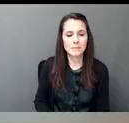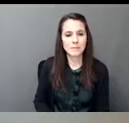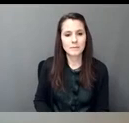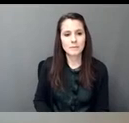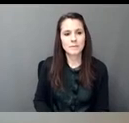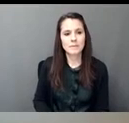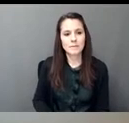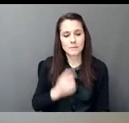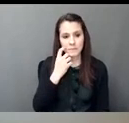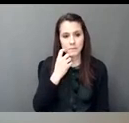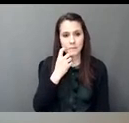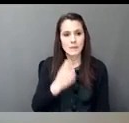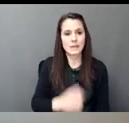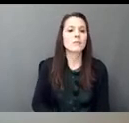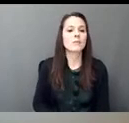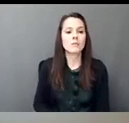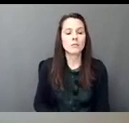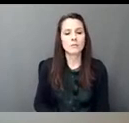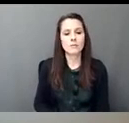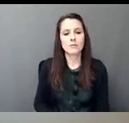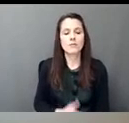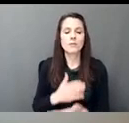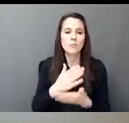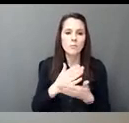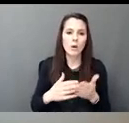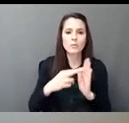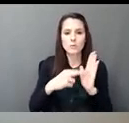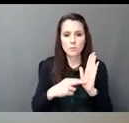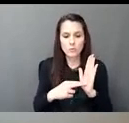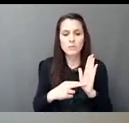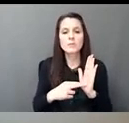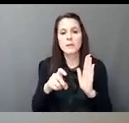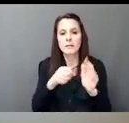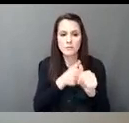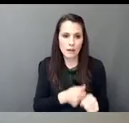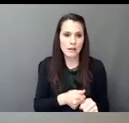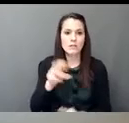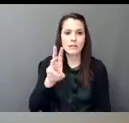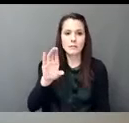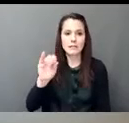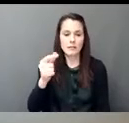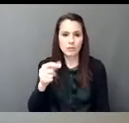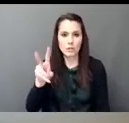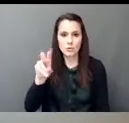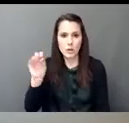So part of these rules that we have, WCAG 2.0,